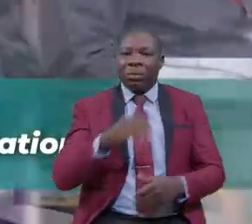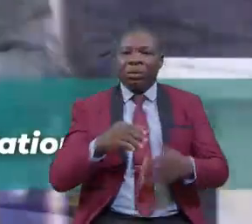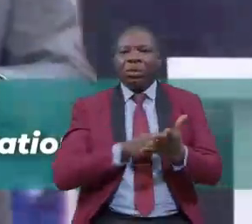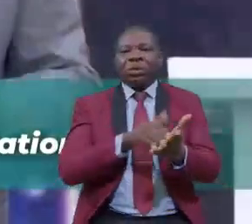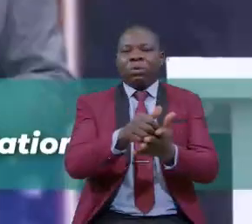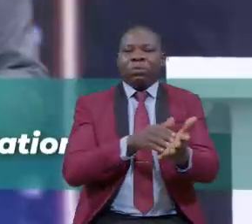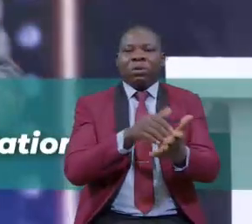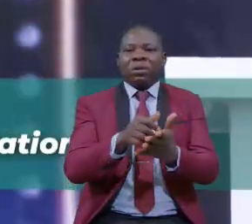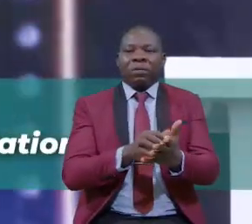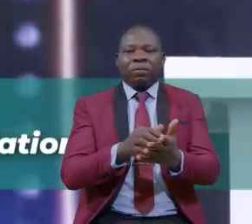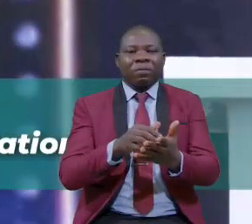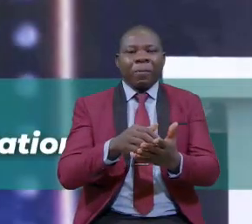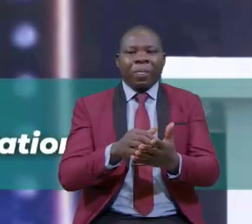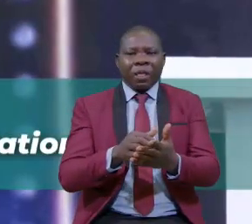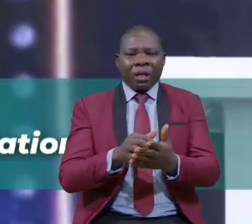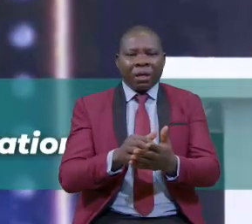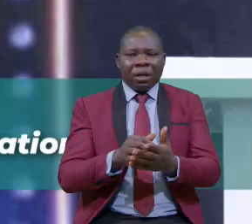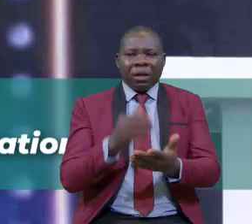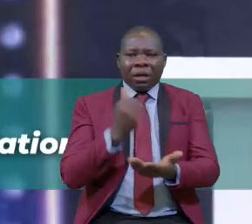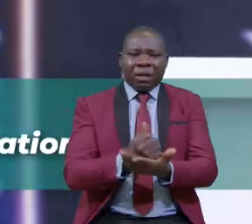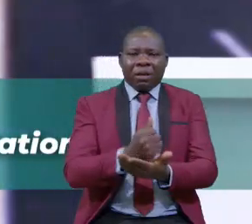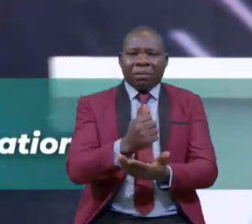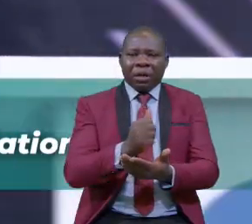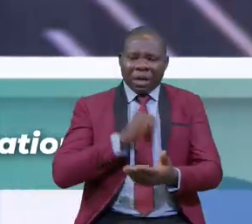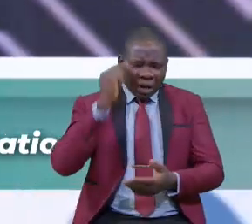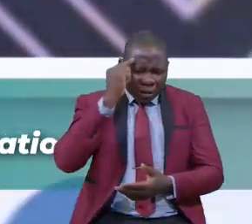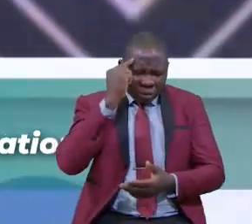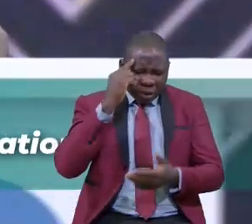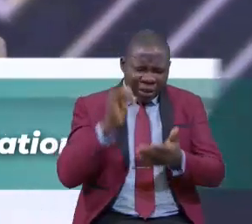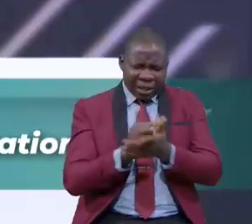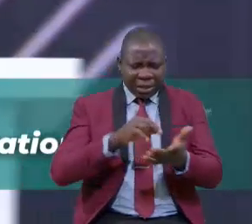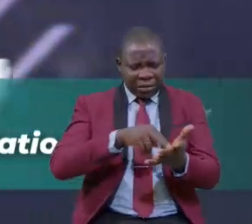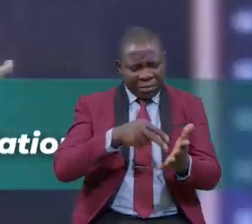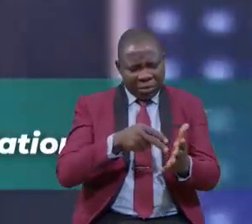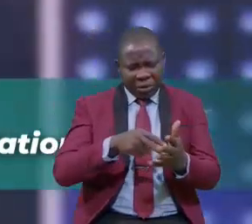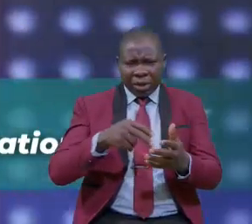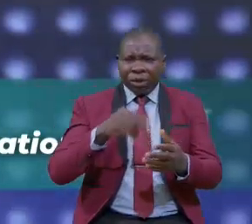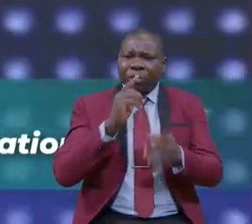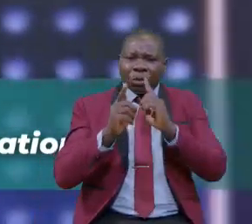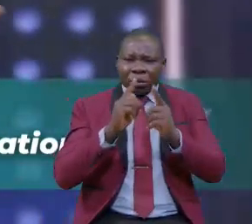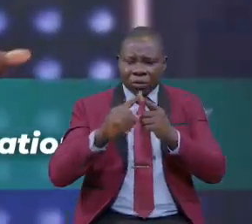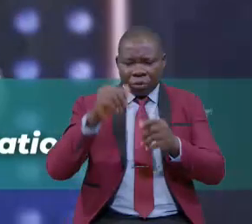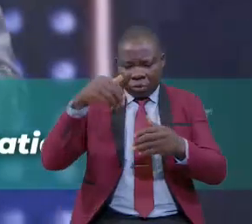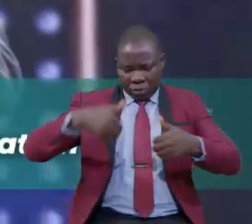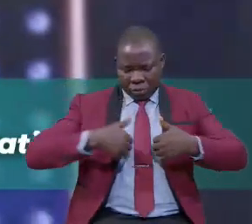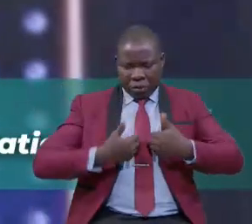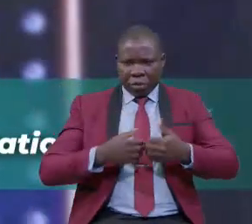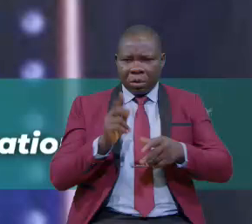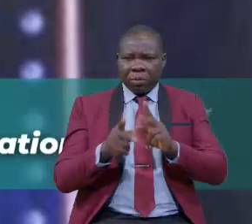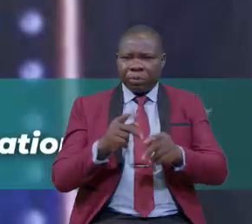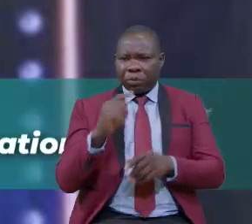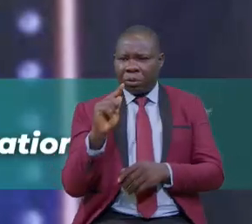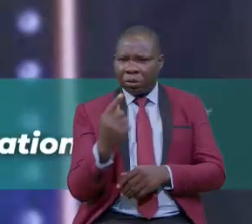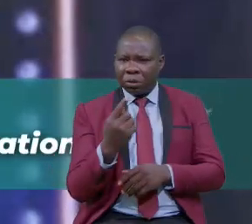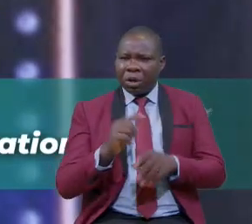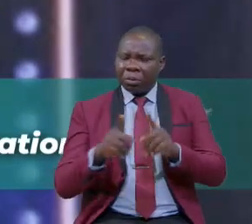talking to the young people until I realized that, you know, Caleb was even older than I am, and he